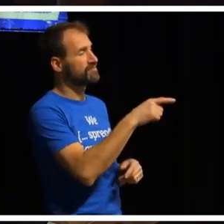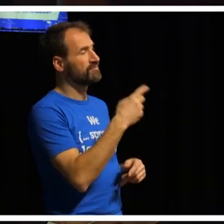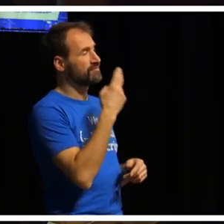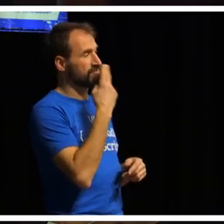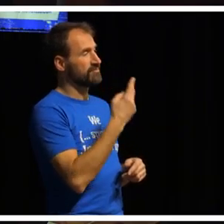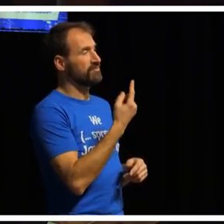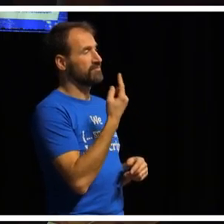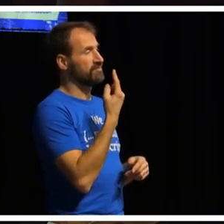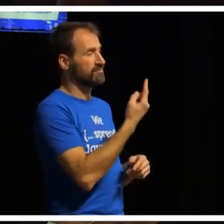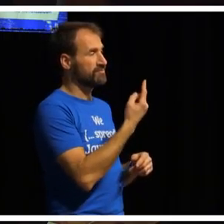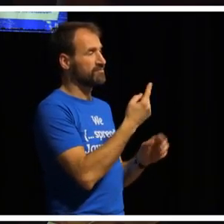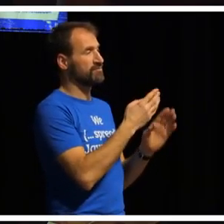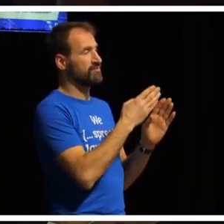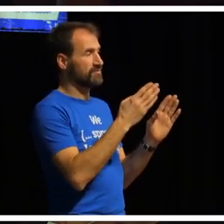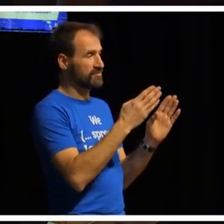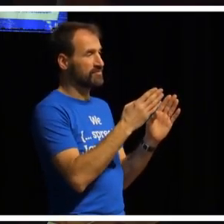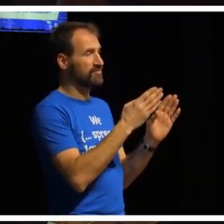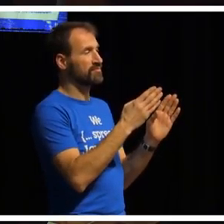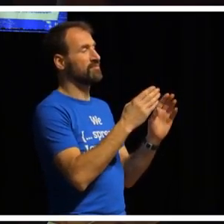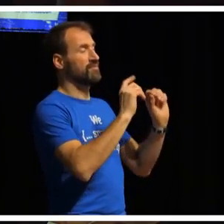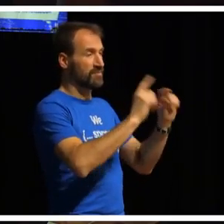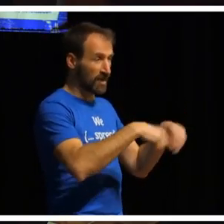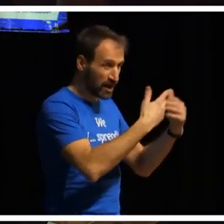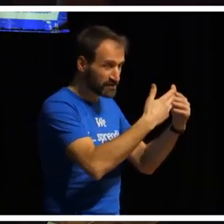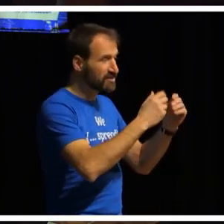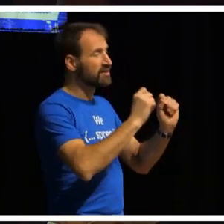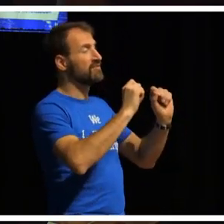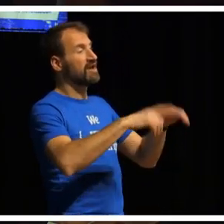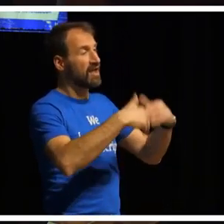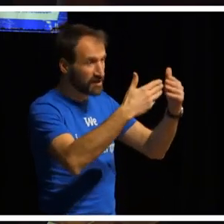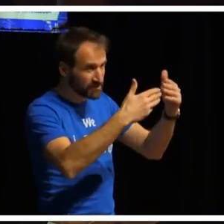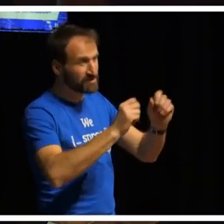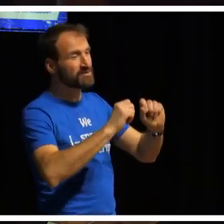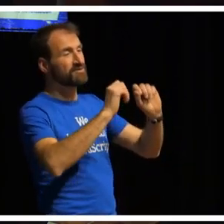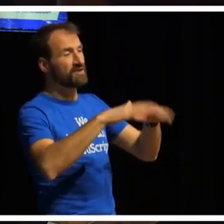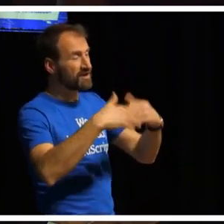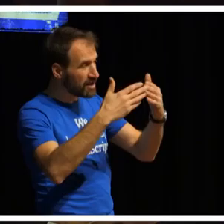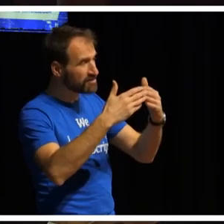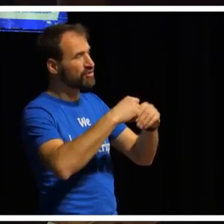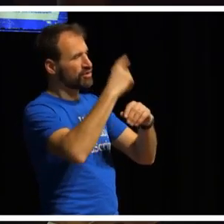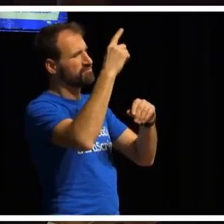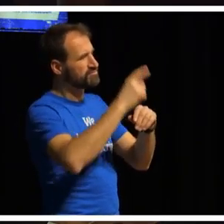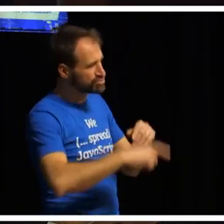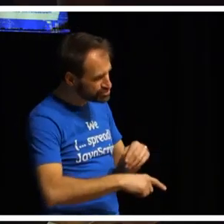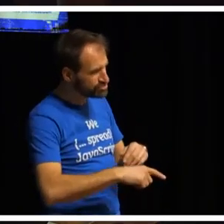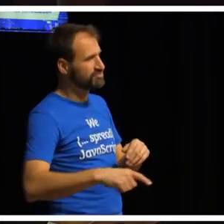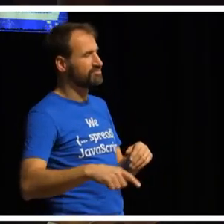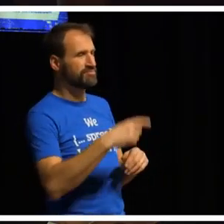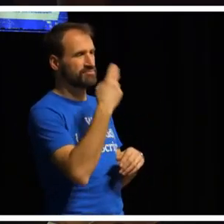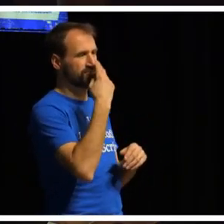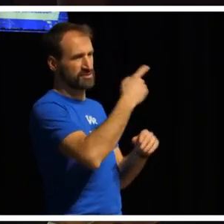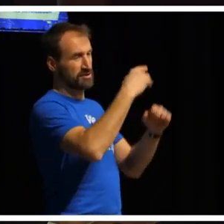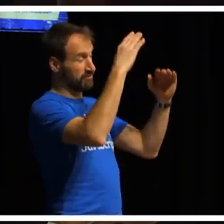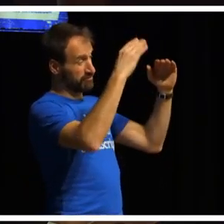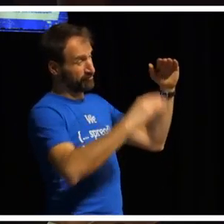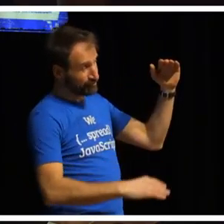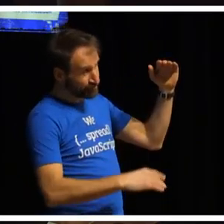on, turning another LED on, both LEDs, and then nothing. So you can see it's sitting there and it's drawing, I don't know, like